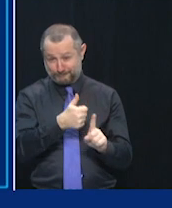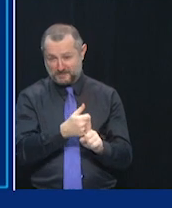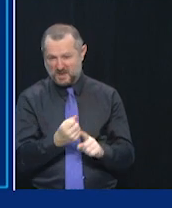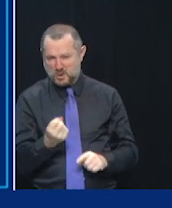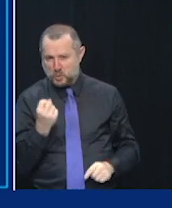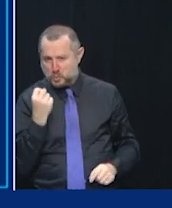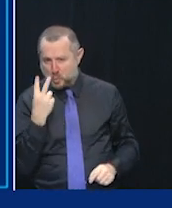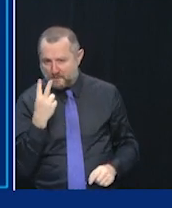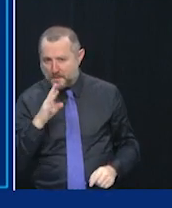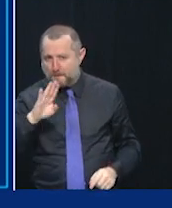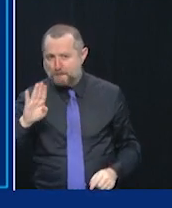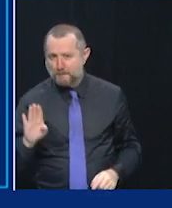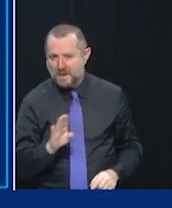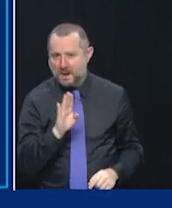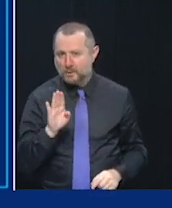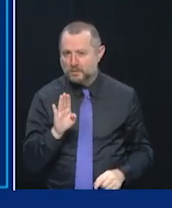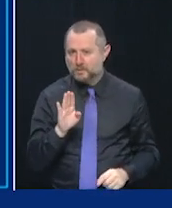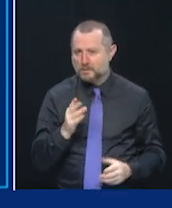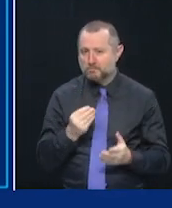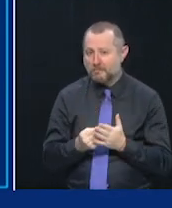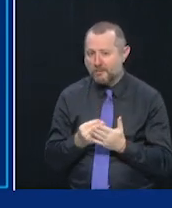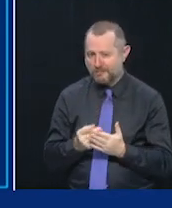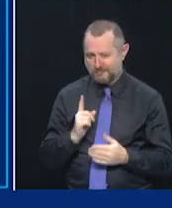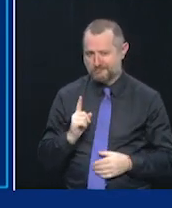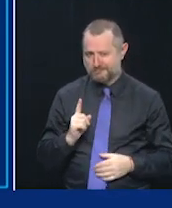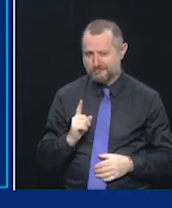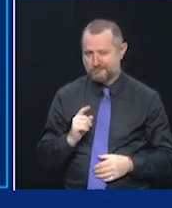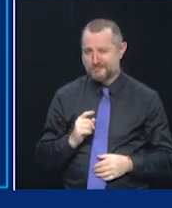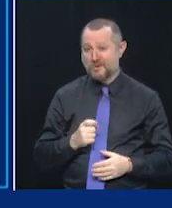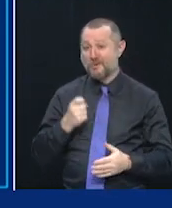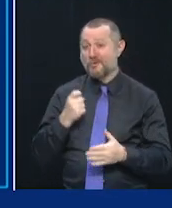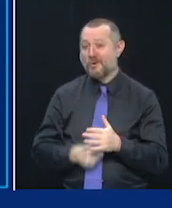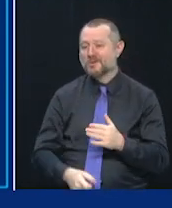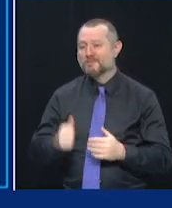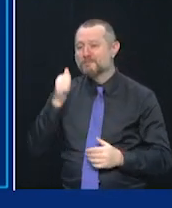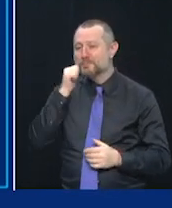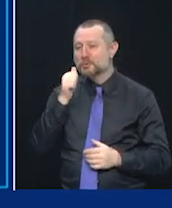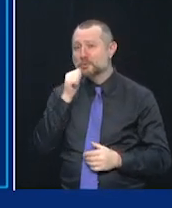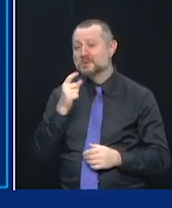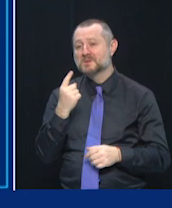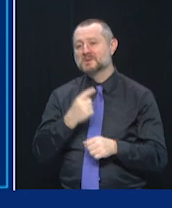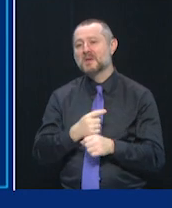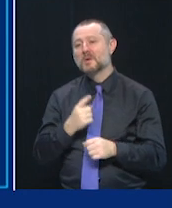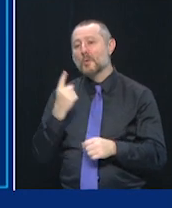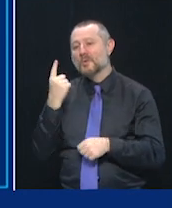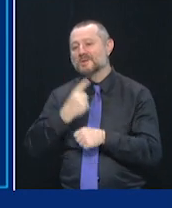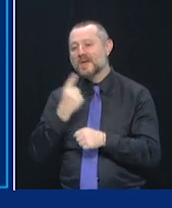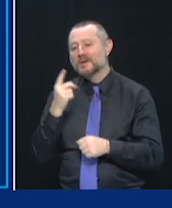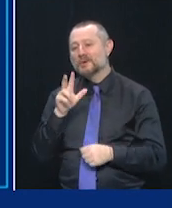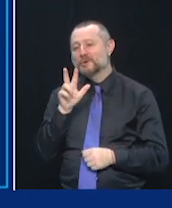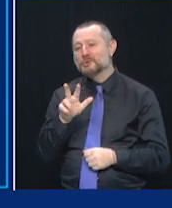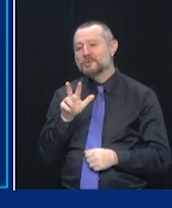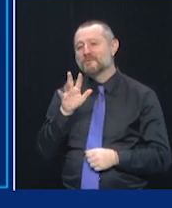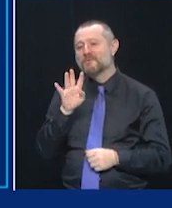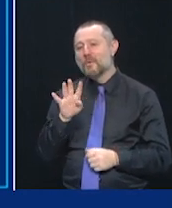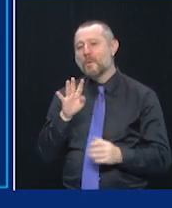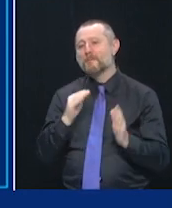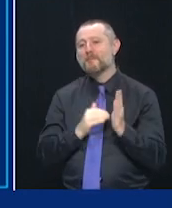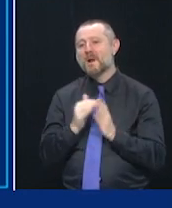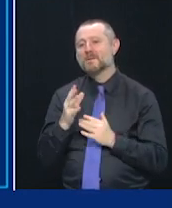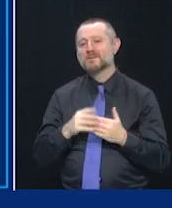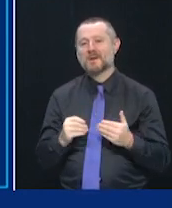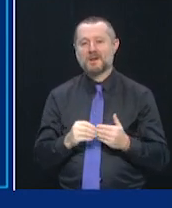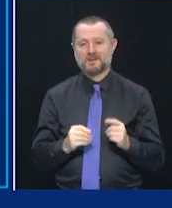Our cost per day is $34 million. Every day that SALT is not